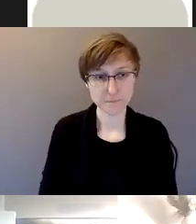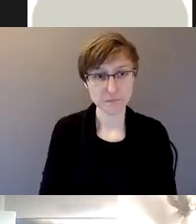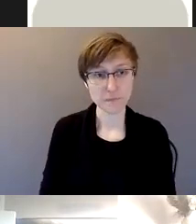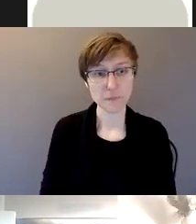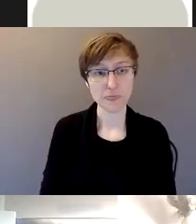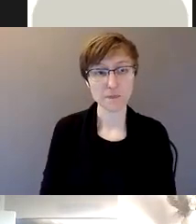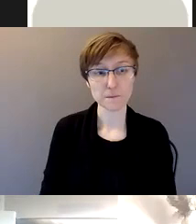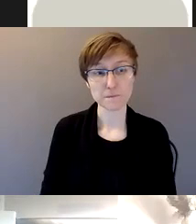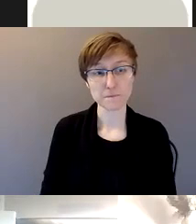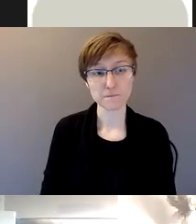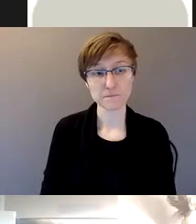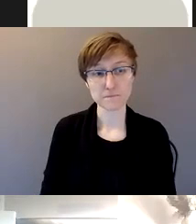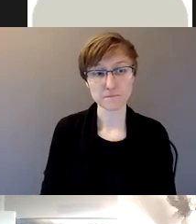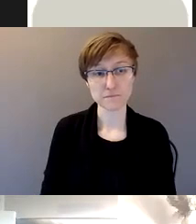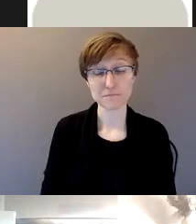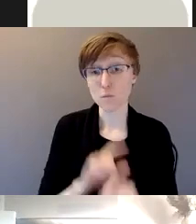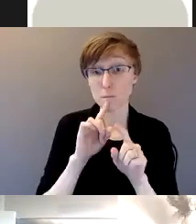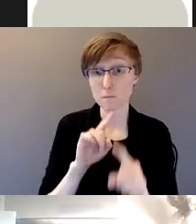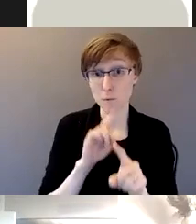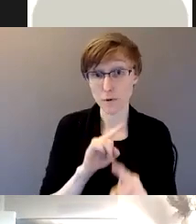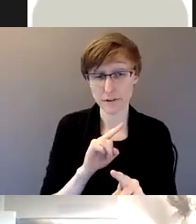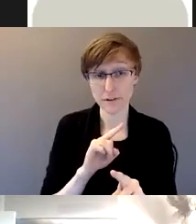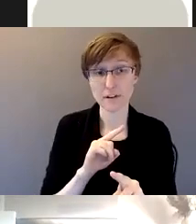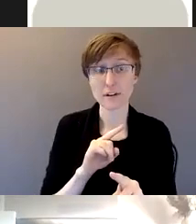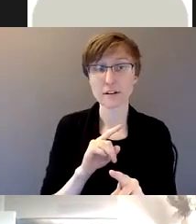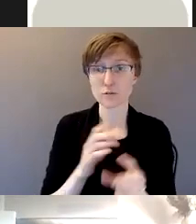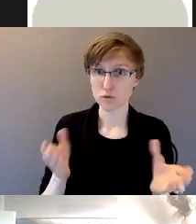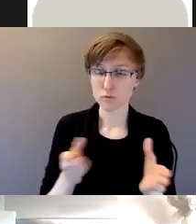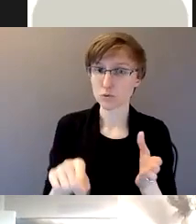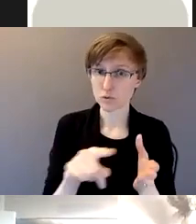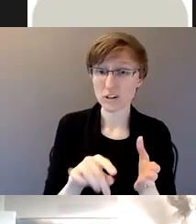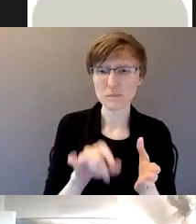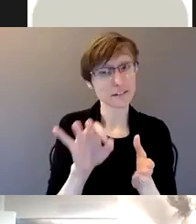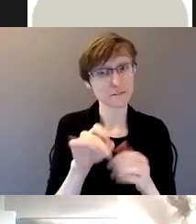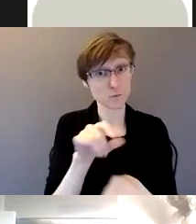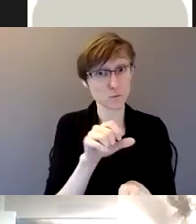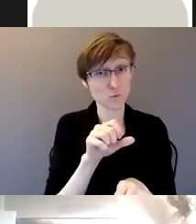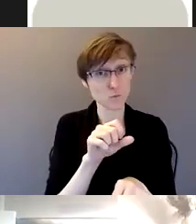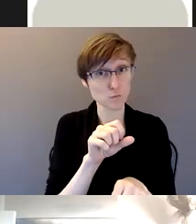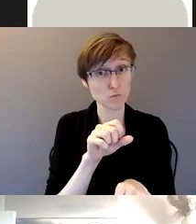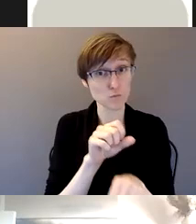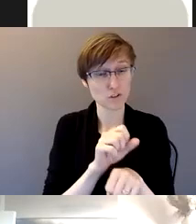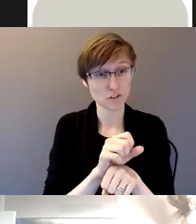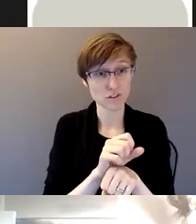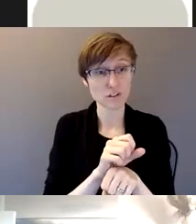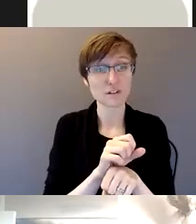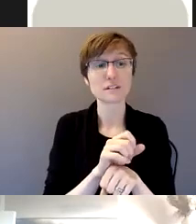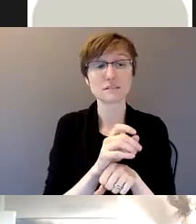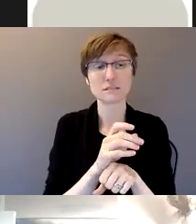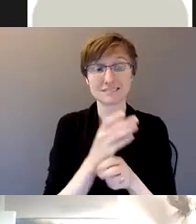we do encourage people, and by law, if you're within a facility or work within a facility, it is mandated to report within long-term care and retirement